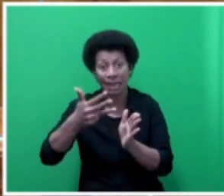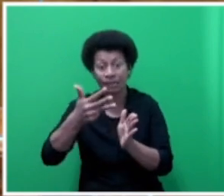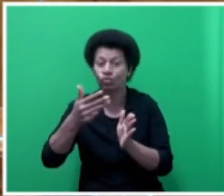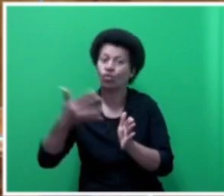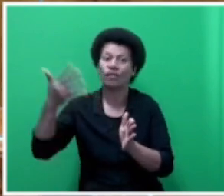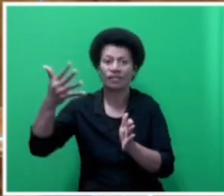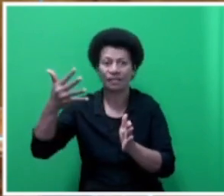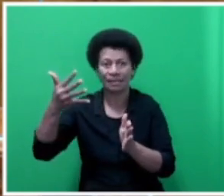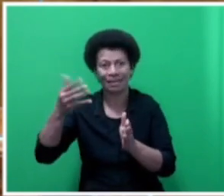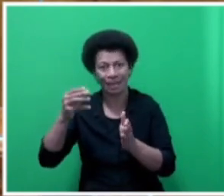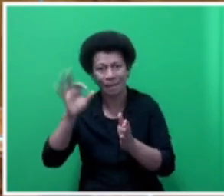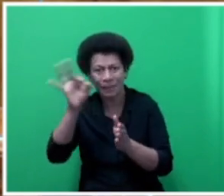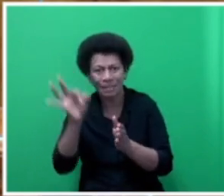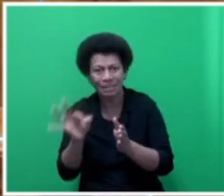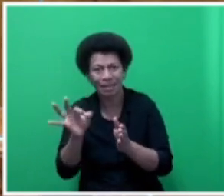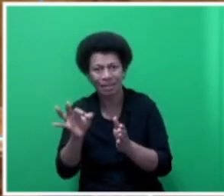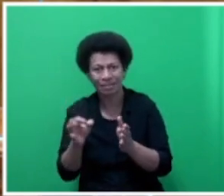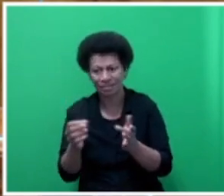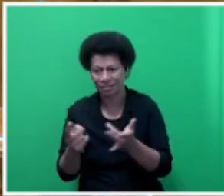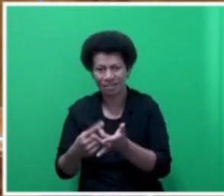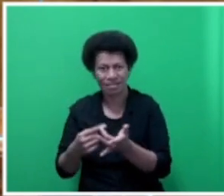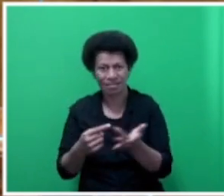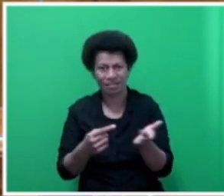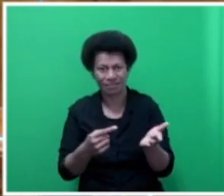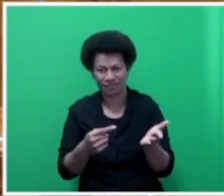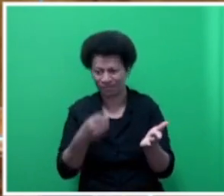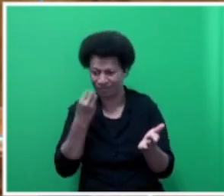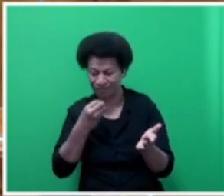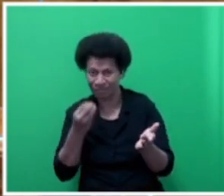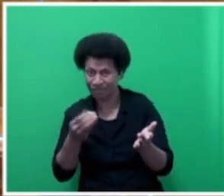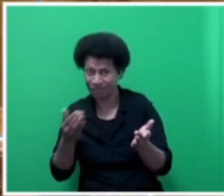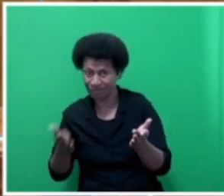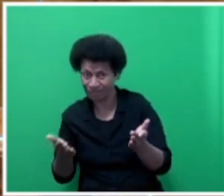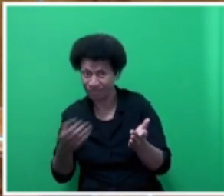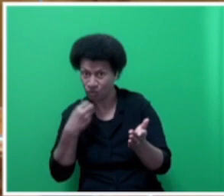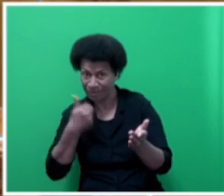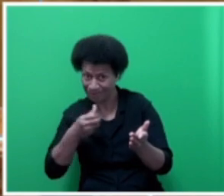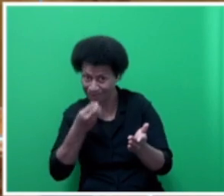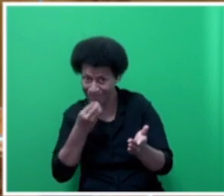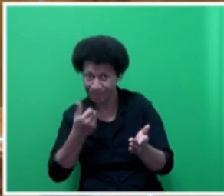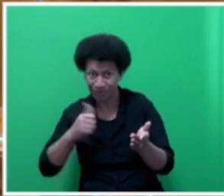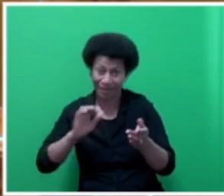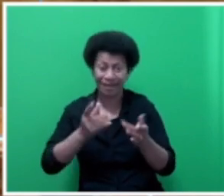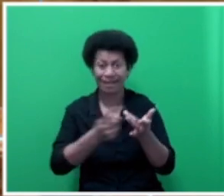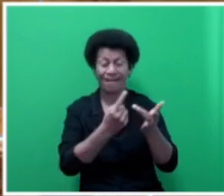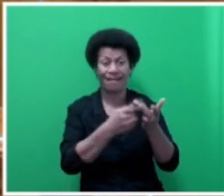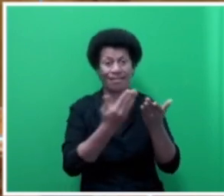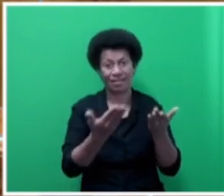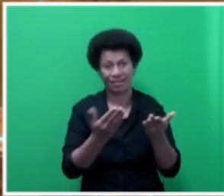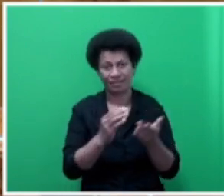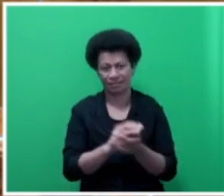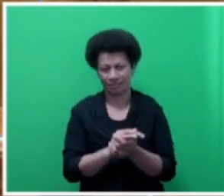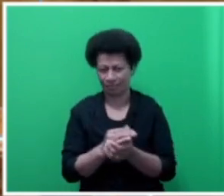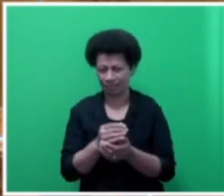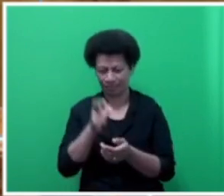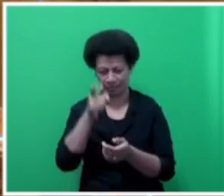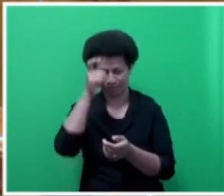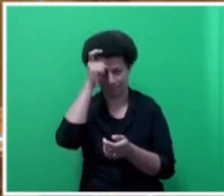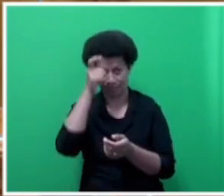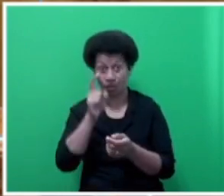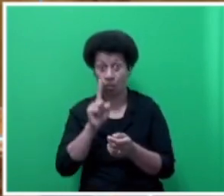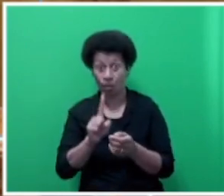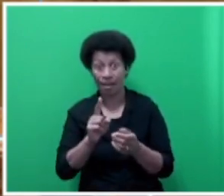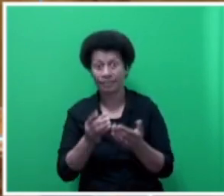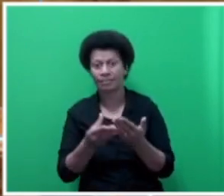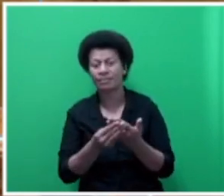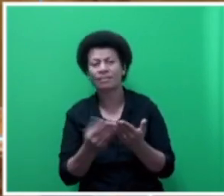on non-essential goods and services is a regressive policy move, Mr. Speaker, sir. While on one hand, food